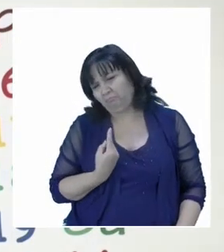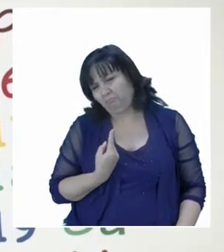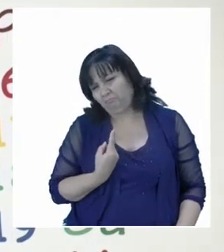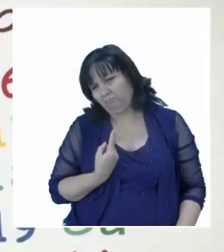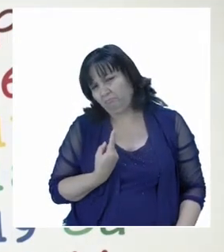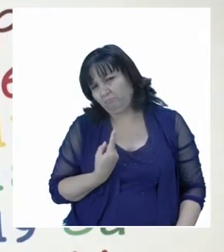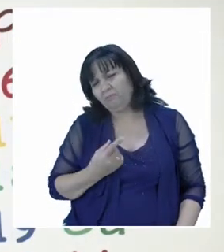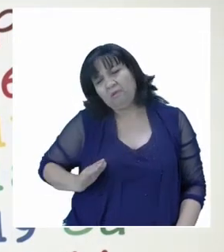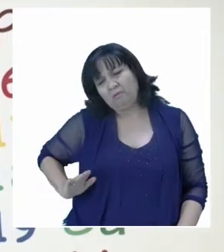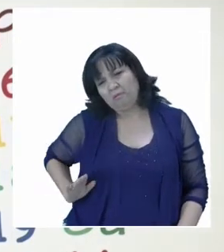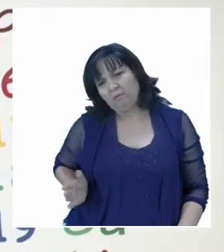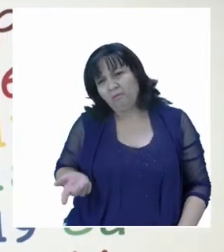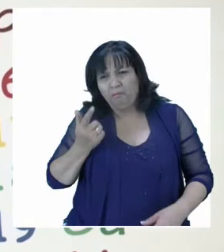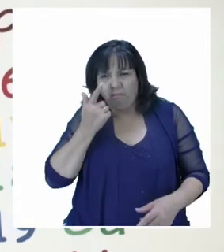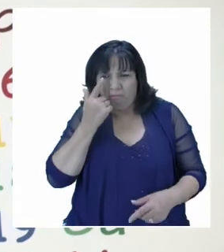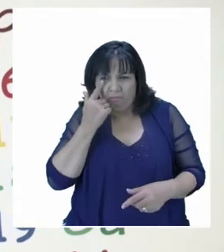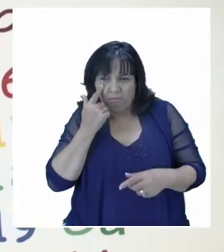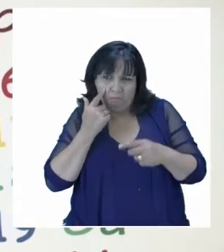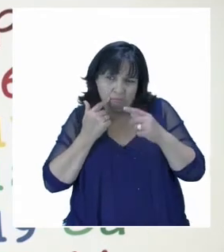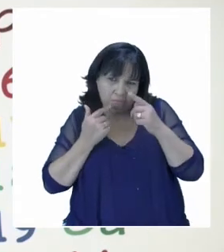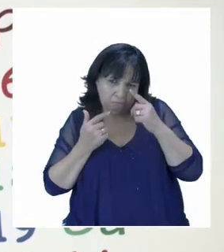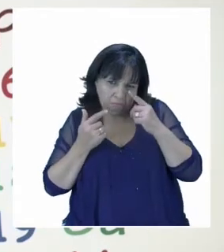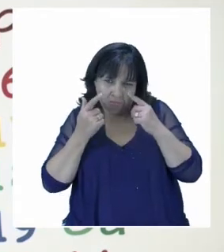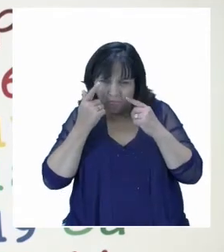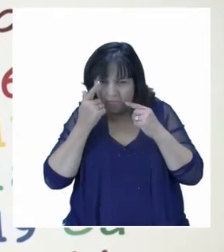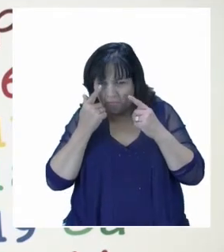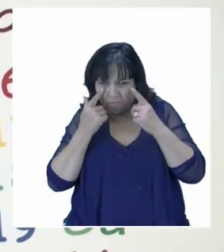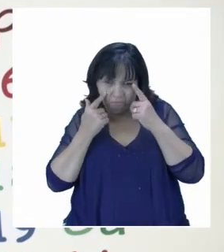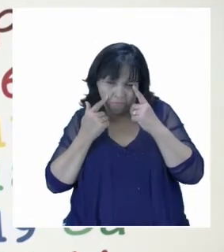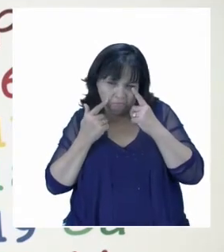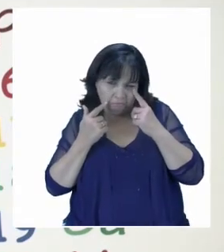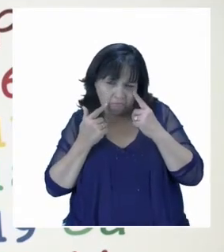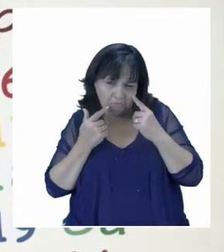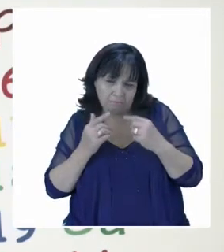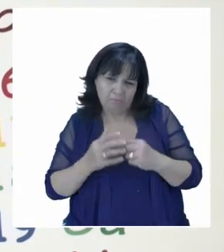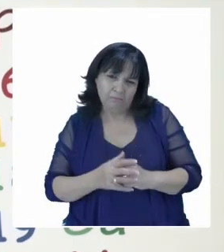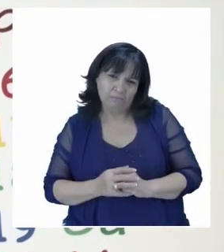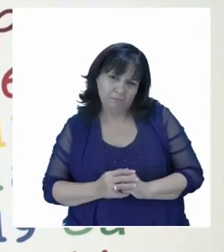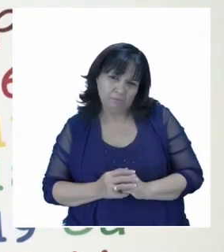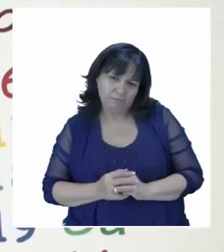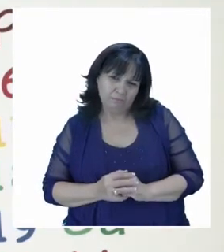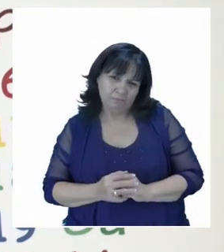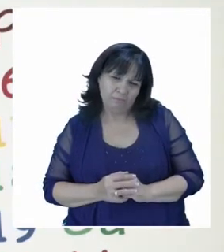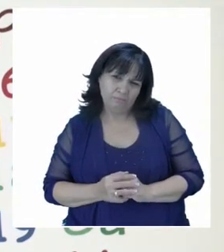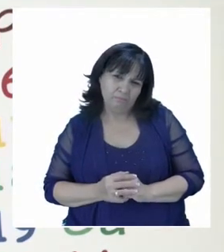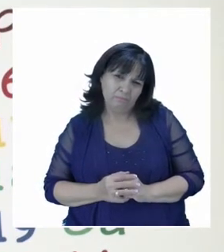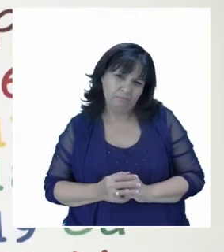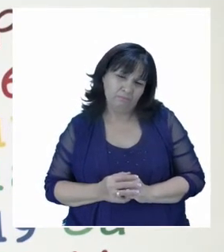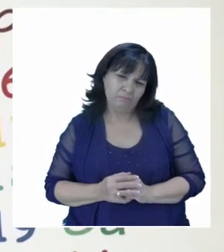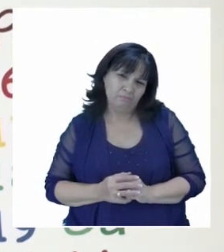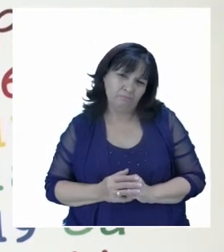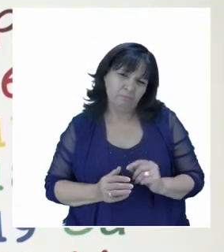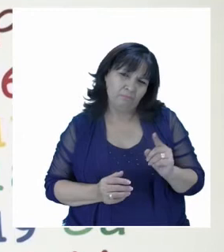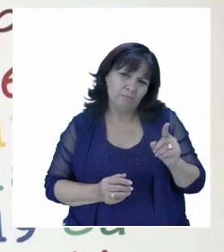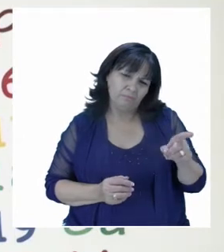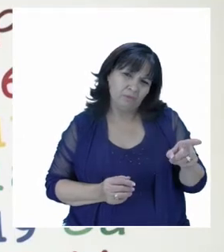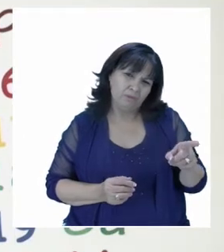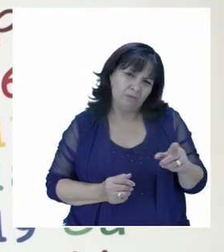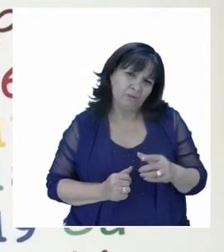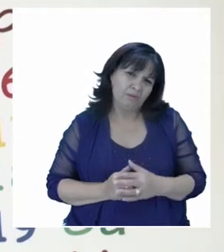to cry. And sometimes it's not even that you're sad, it is that you